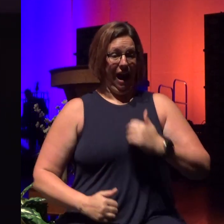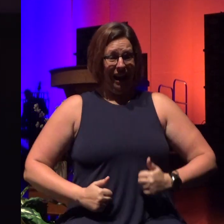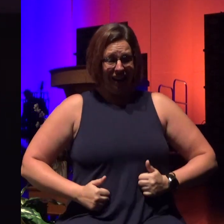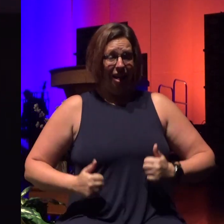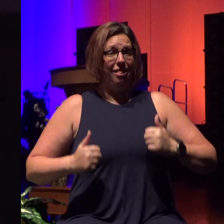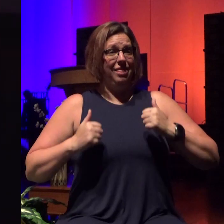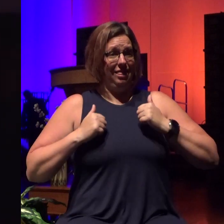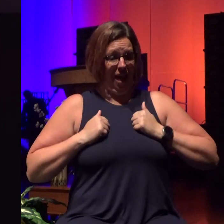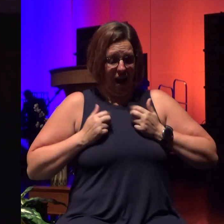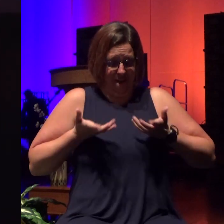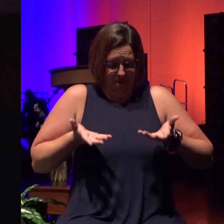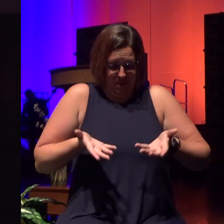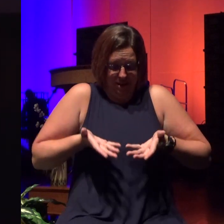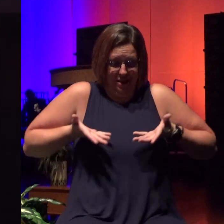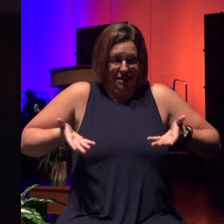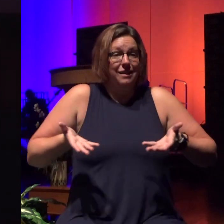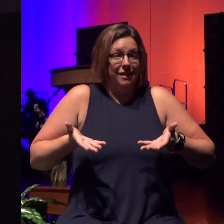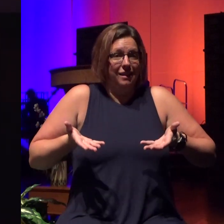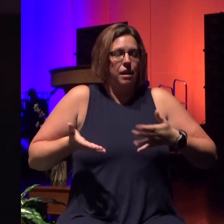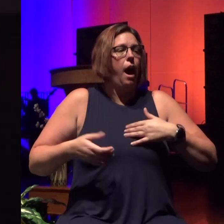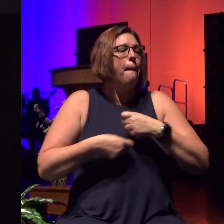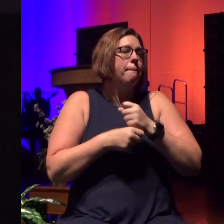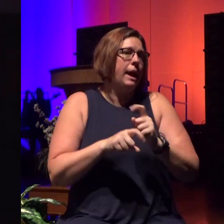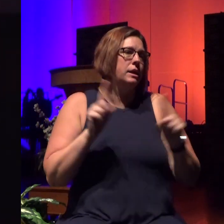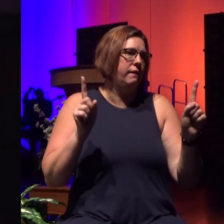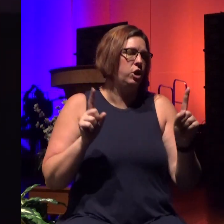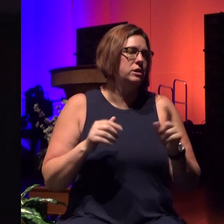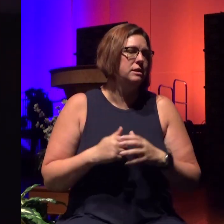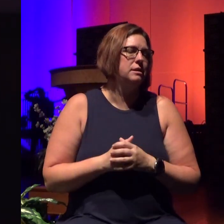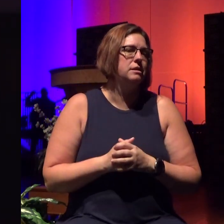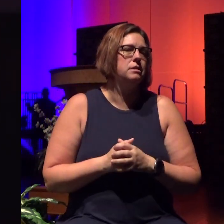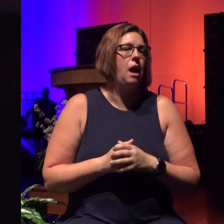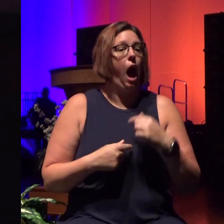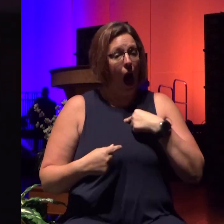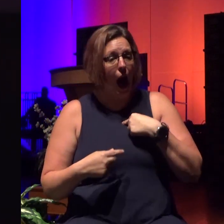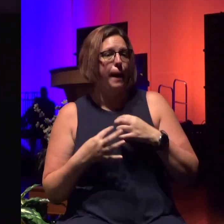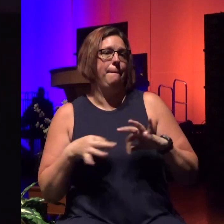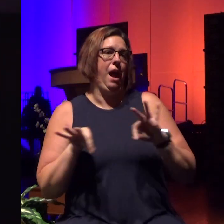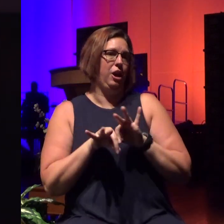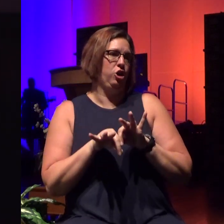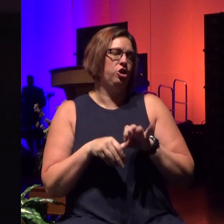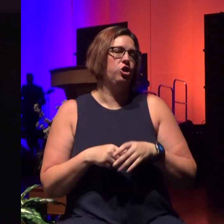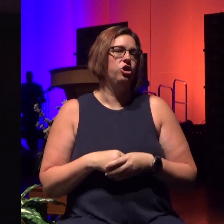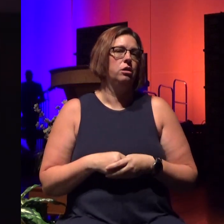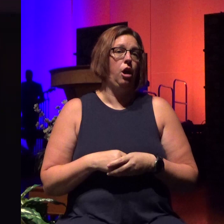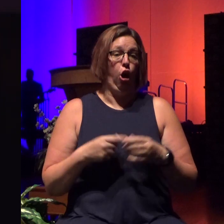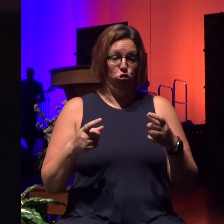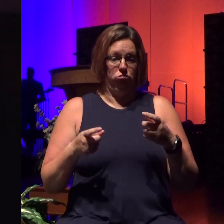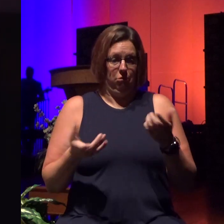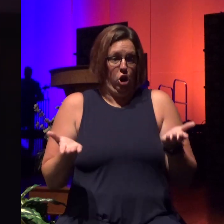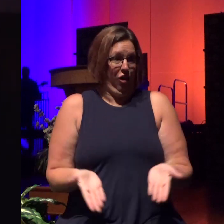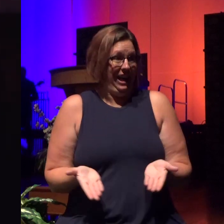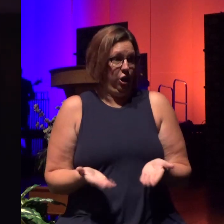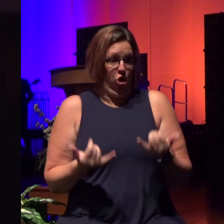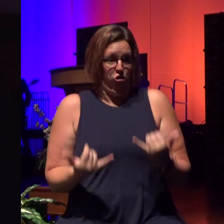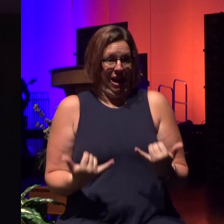life, I make a difference. I matter. Right here, right now,